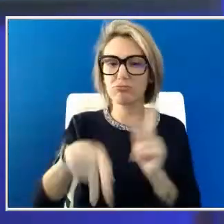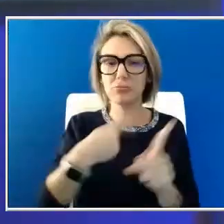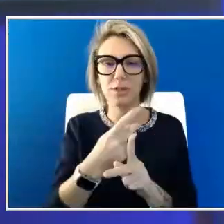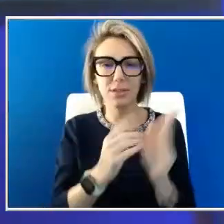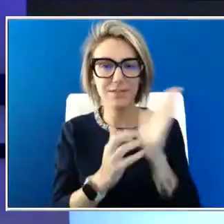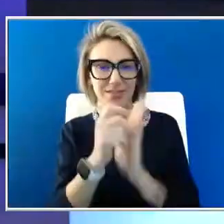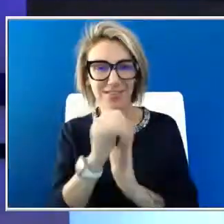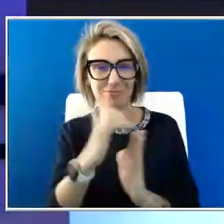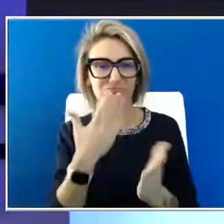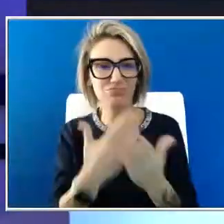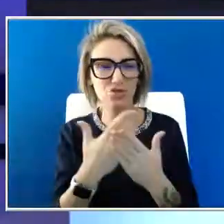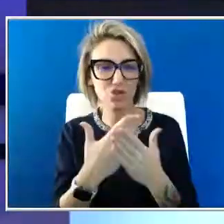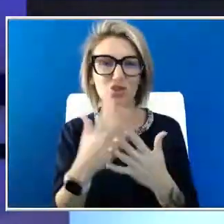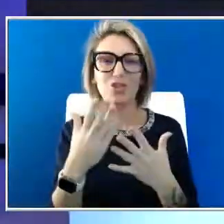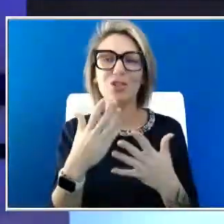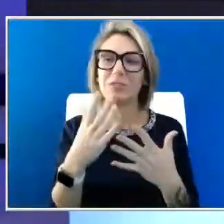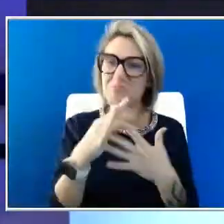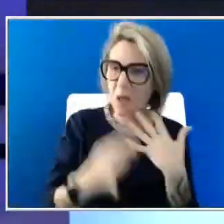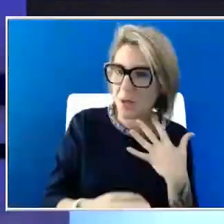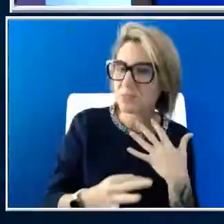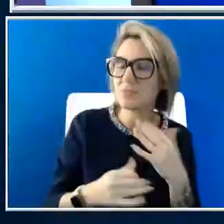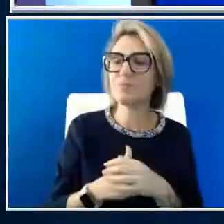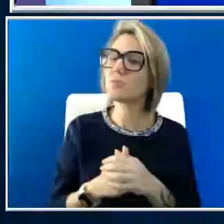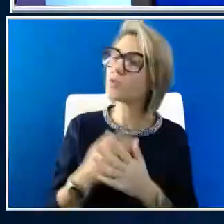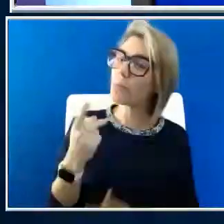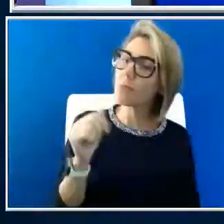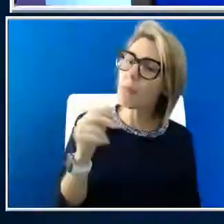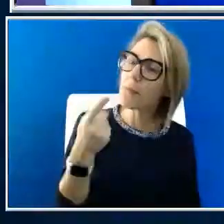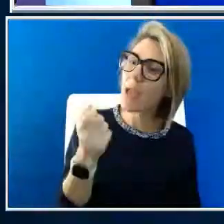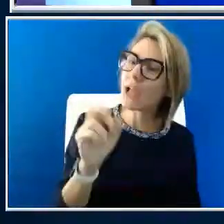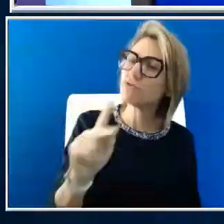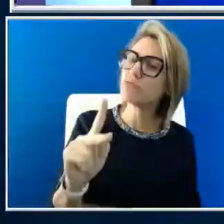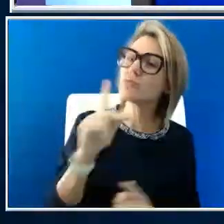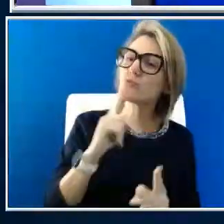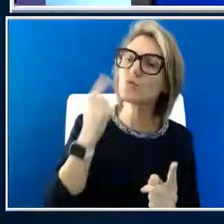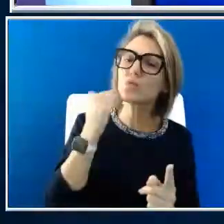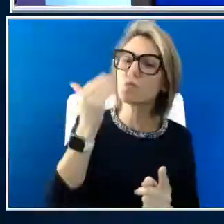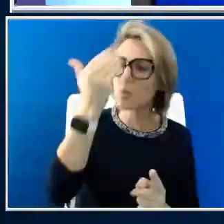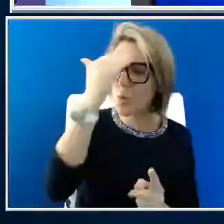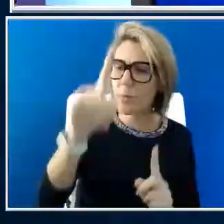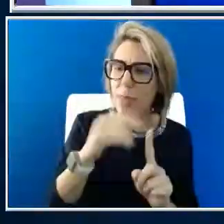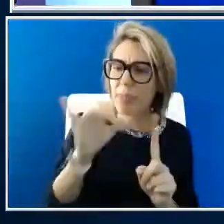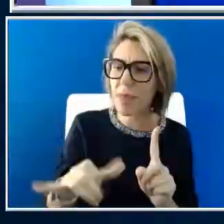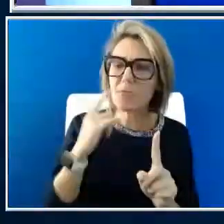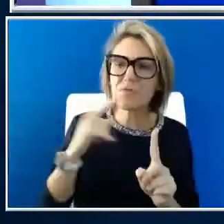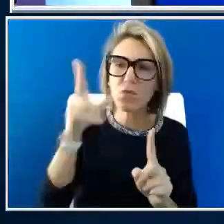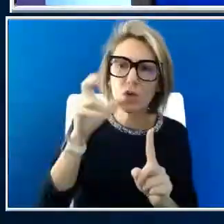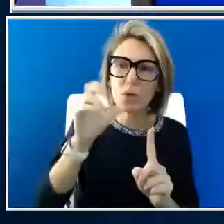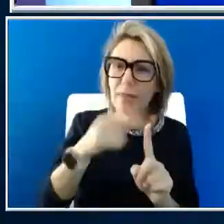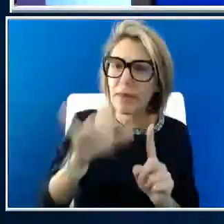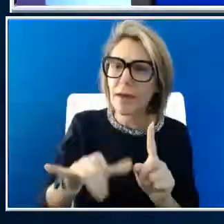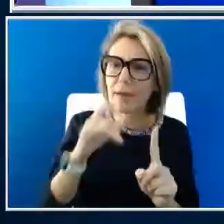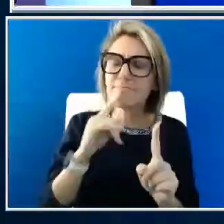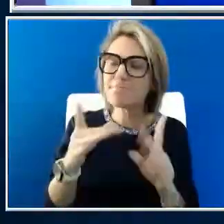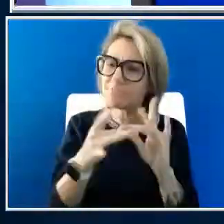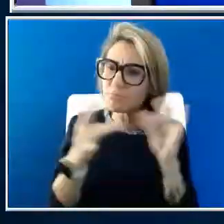consider. So Patrick, what did you know about proton therapy? Had you heard of it when Dr. Chen brought this up? What questions did you